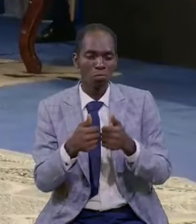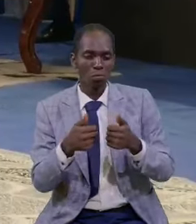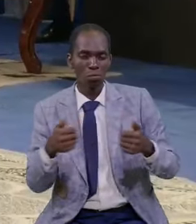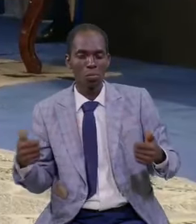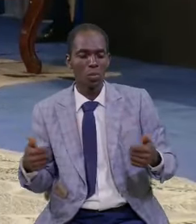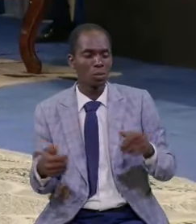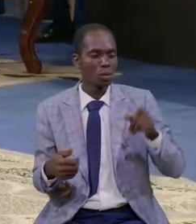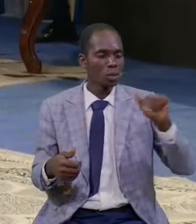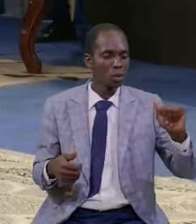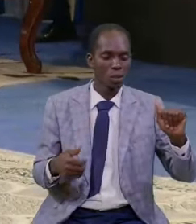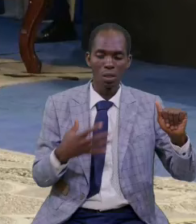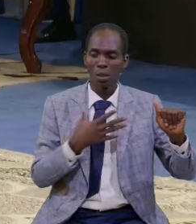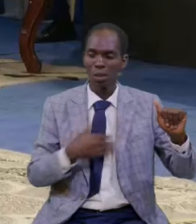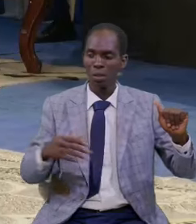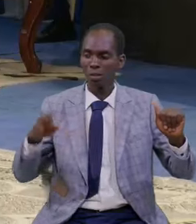B and C.